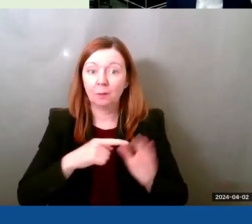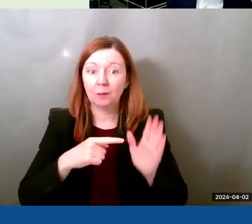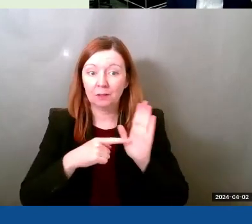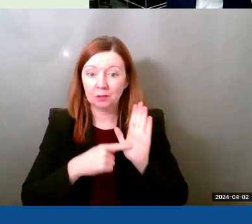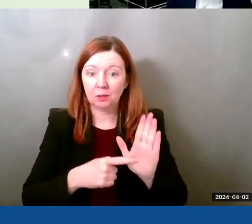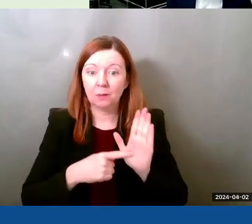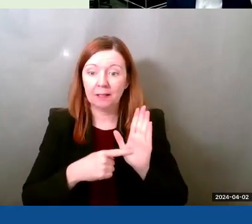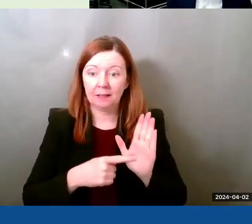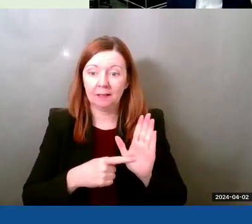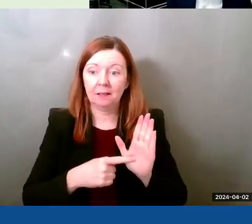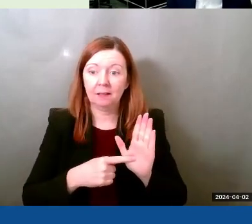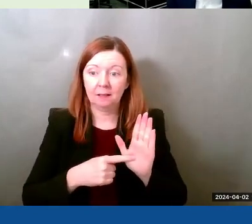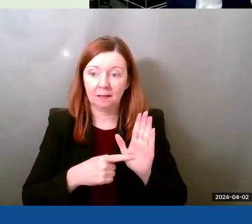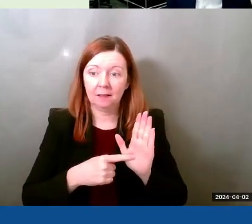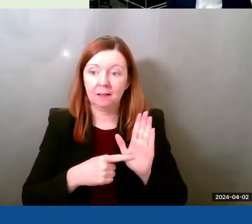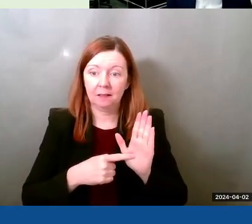showing,